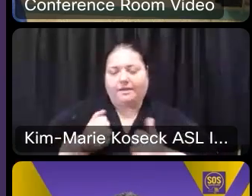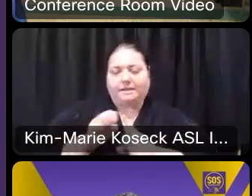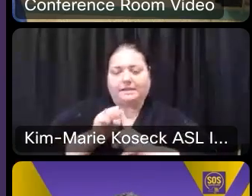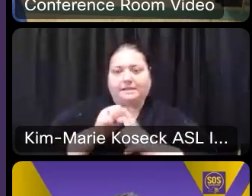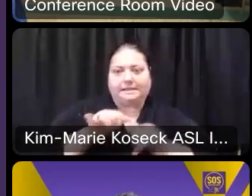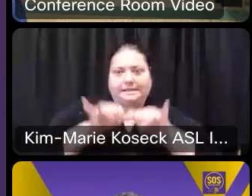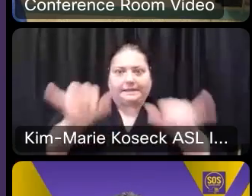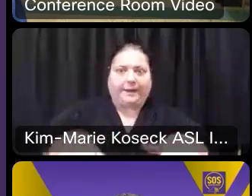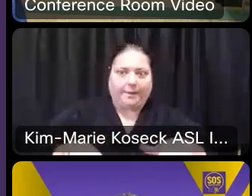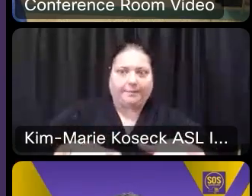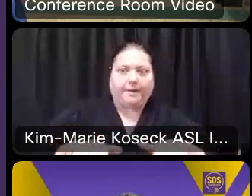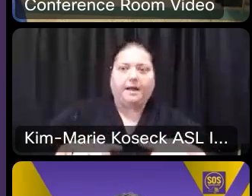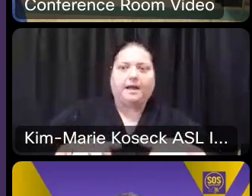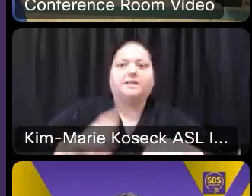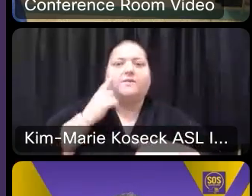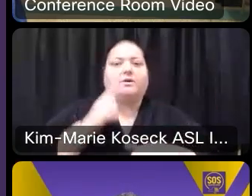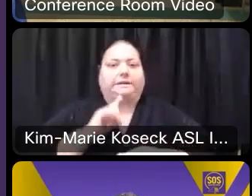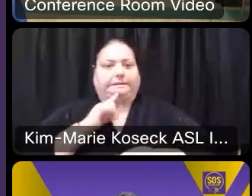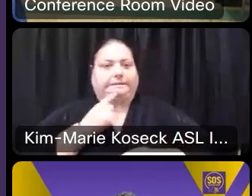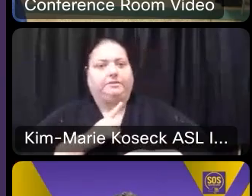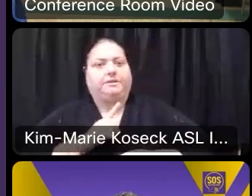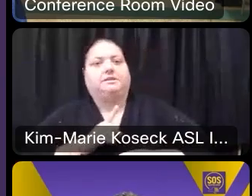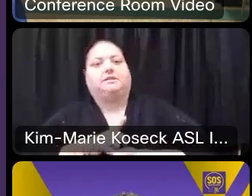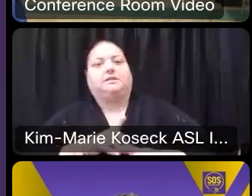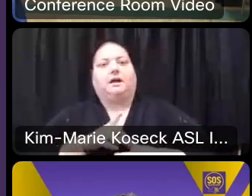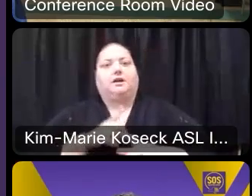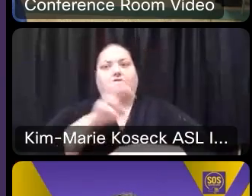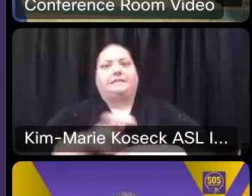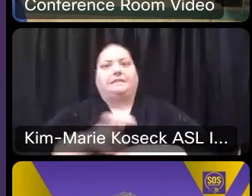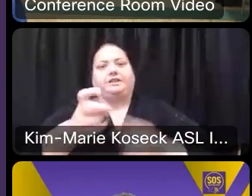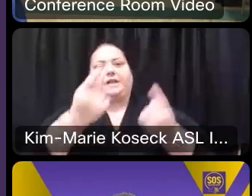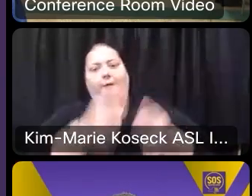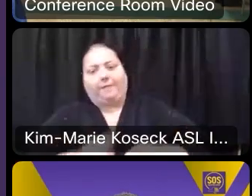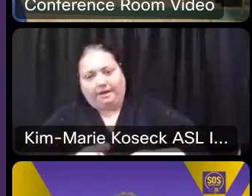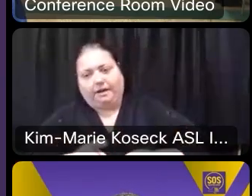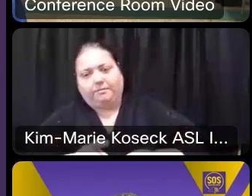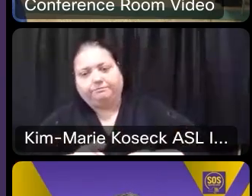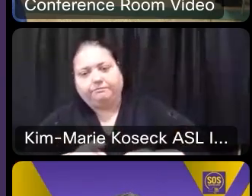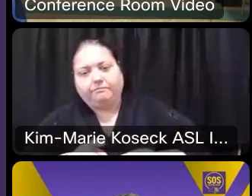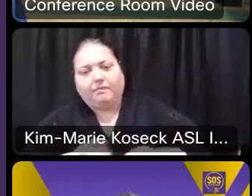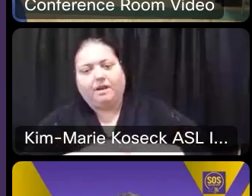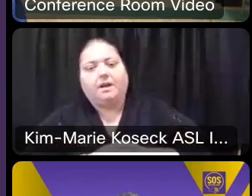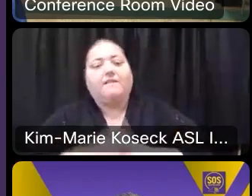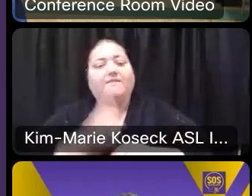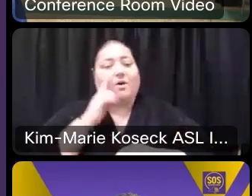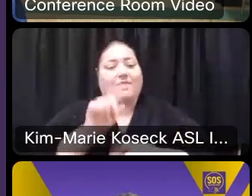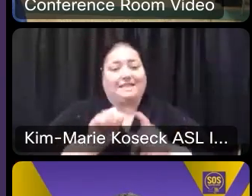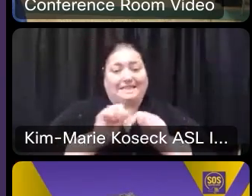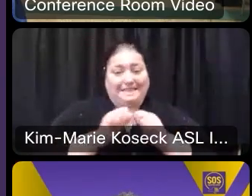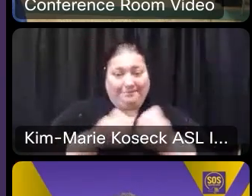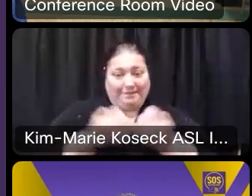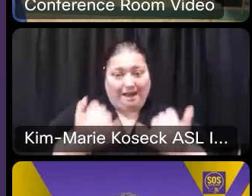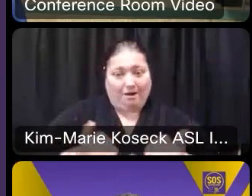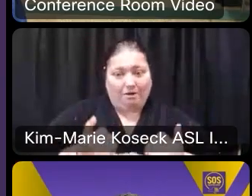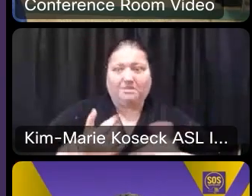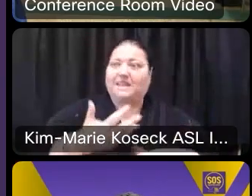it really focuses on a critical transition that a person's going through. So for people on these teams now, it's